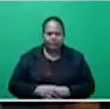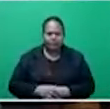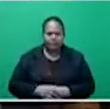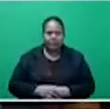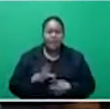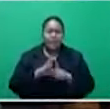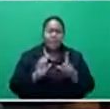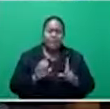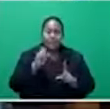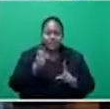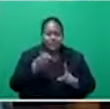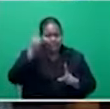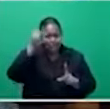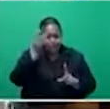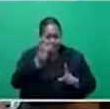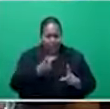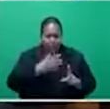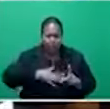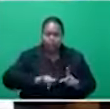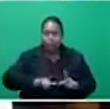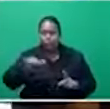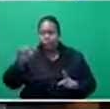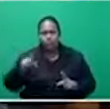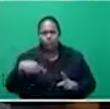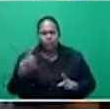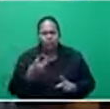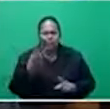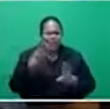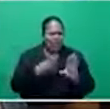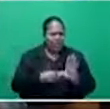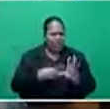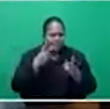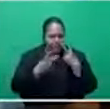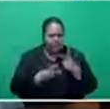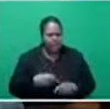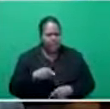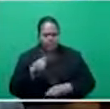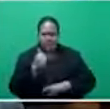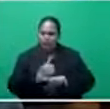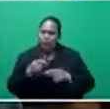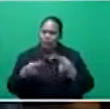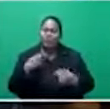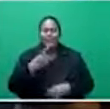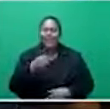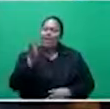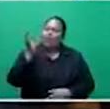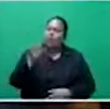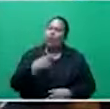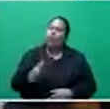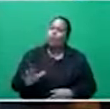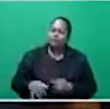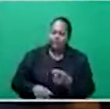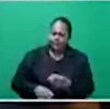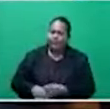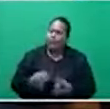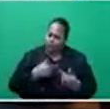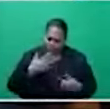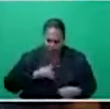wants to go on a 3-month visit or 3 years visit, they will say to them, don't go. Don't go. Because we want you